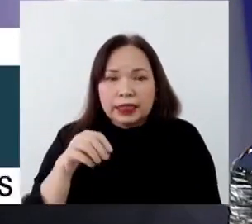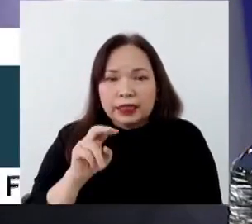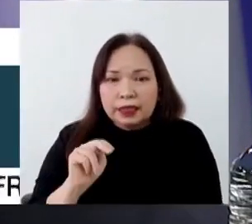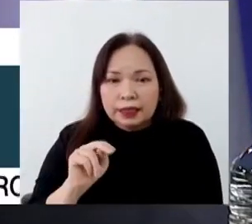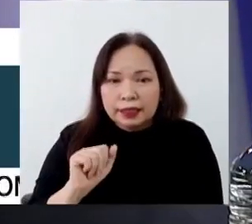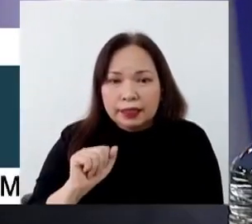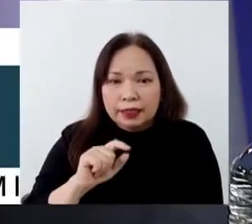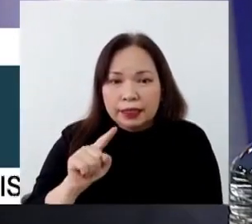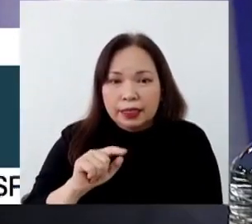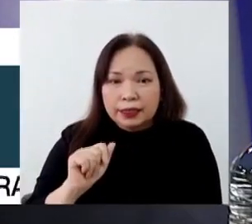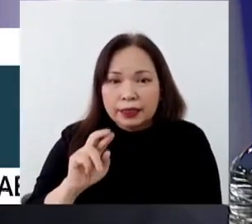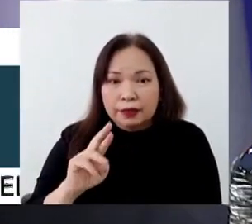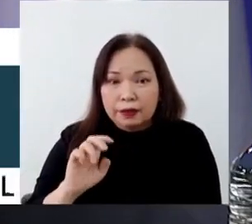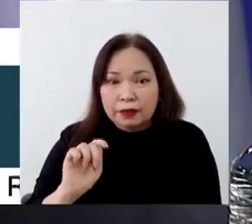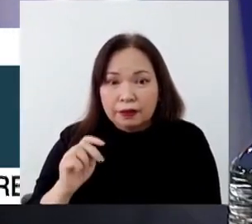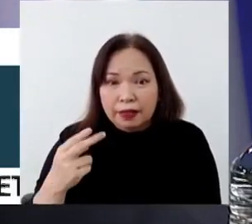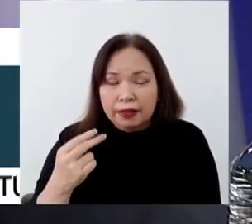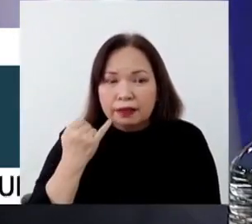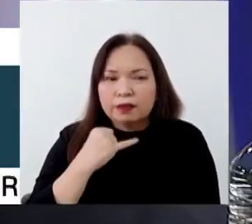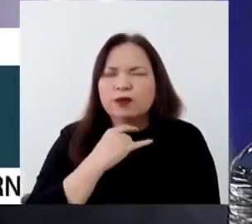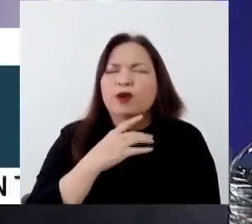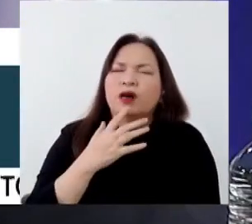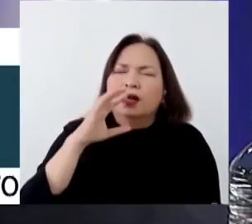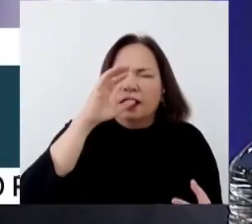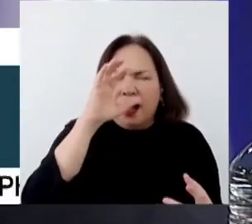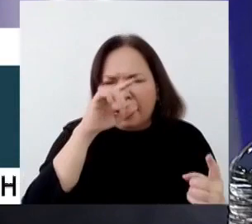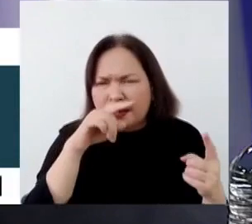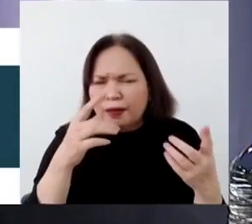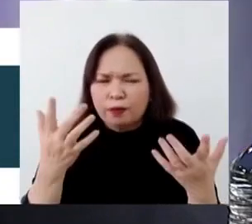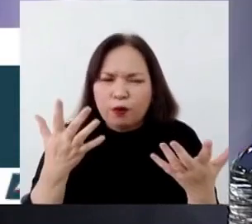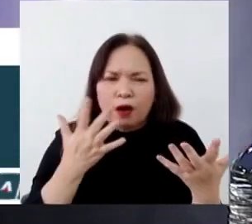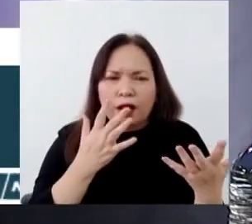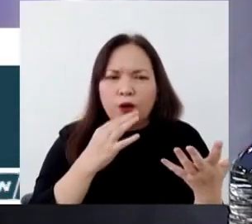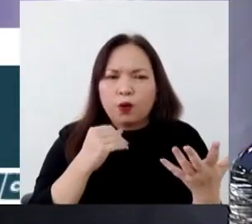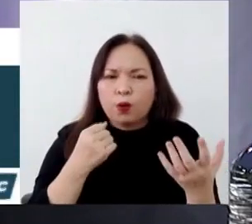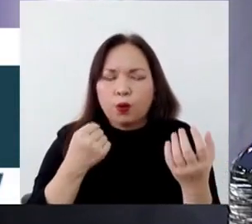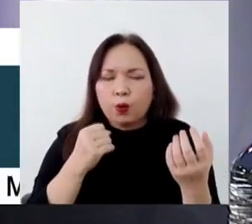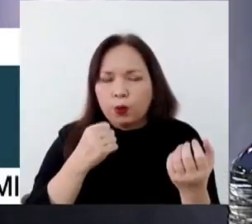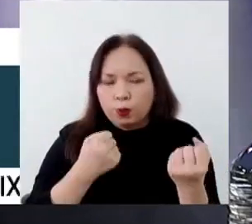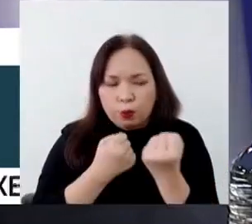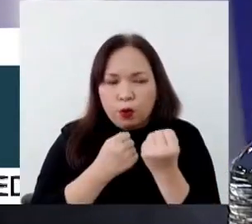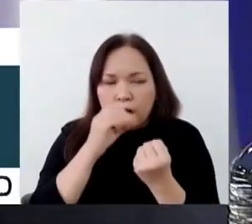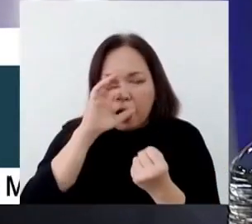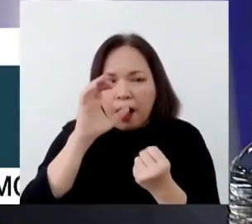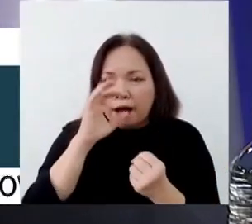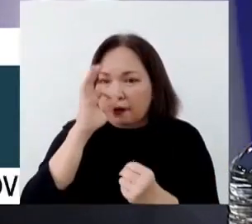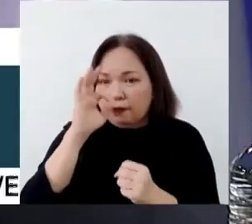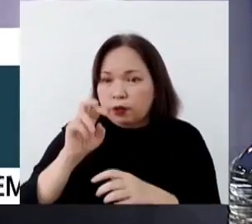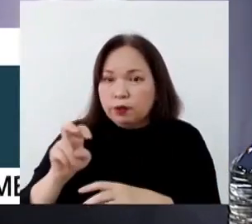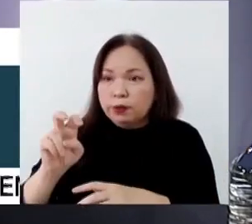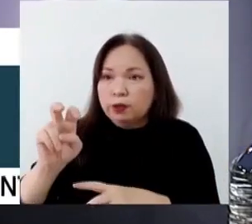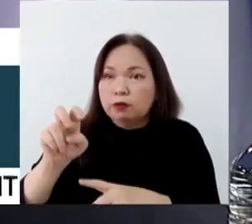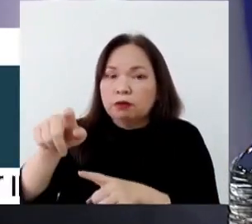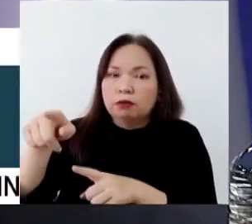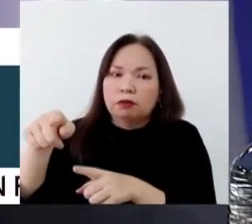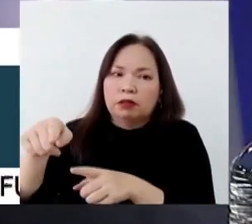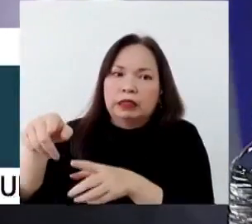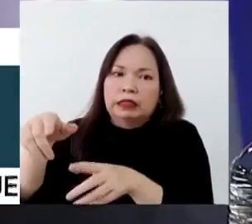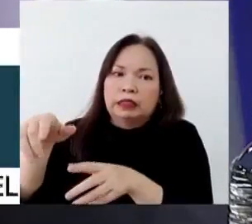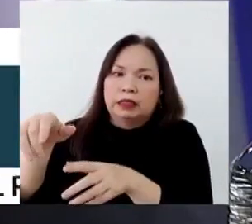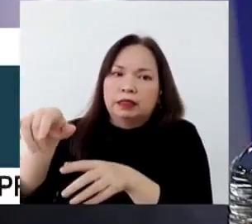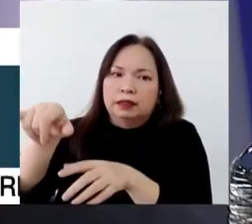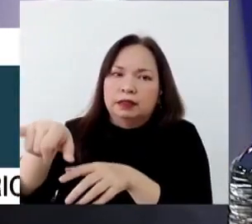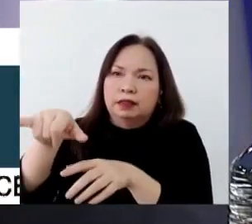now the embassy in Amman is assisting our tourists, Filipino tourists in Israel who cannot leave if, in case their flights were